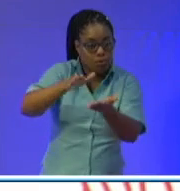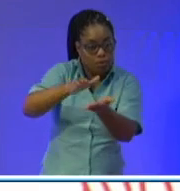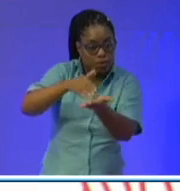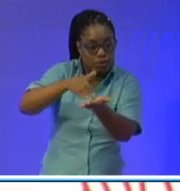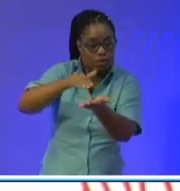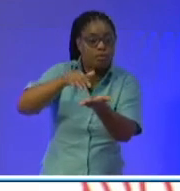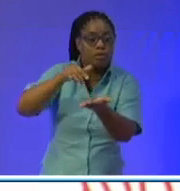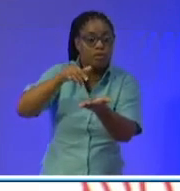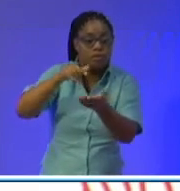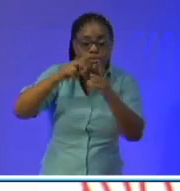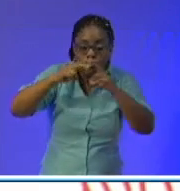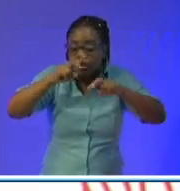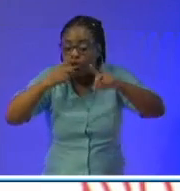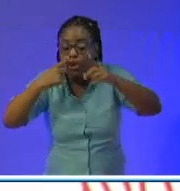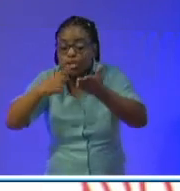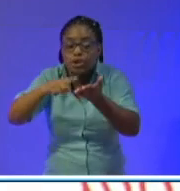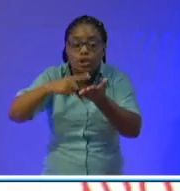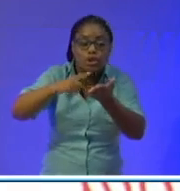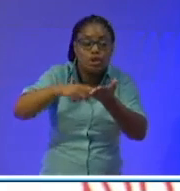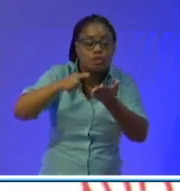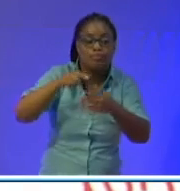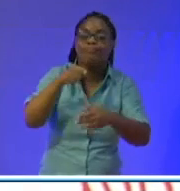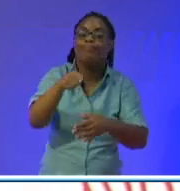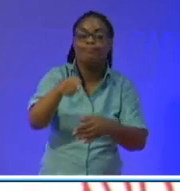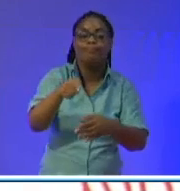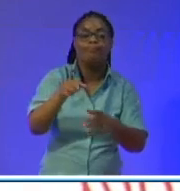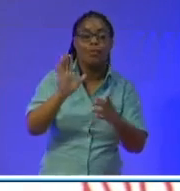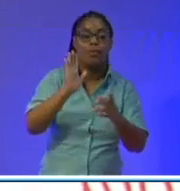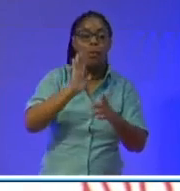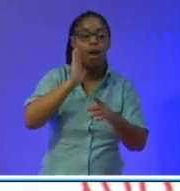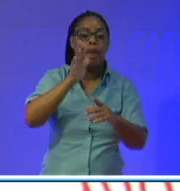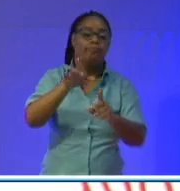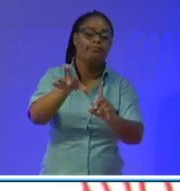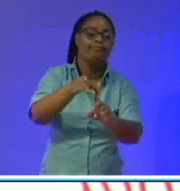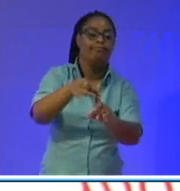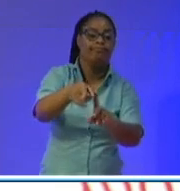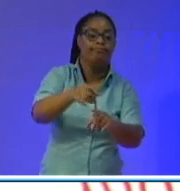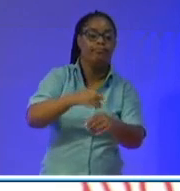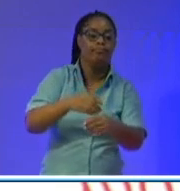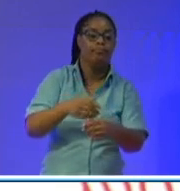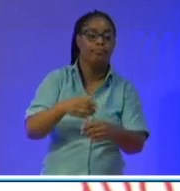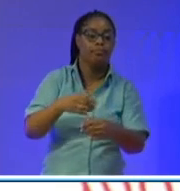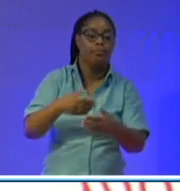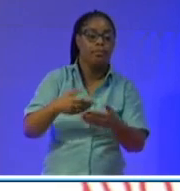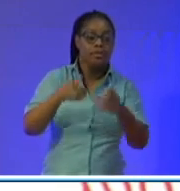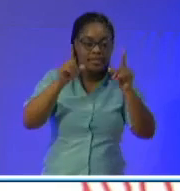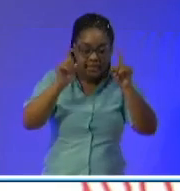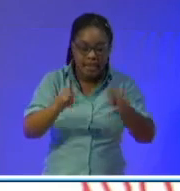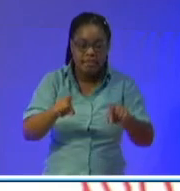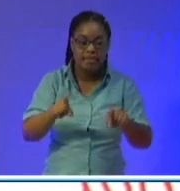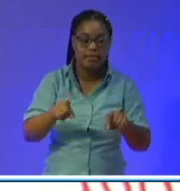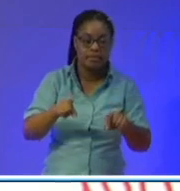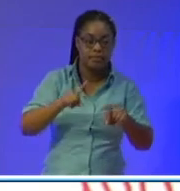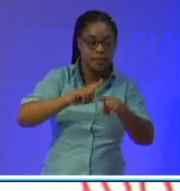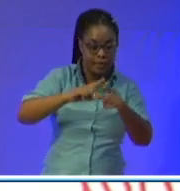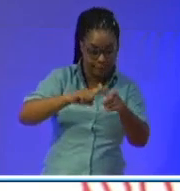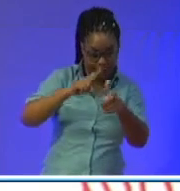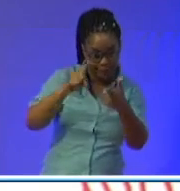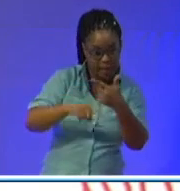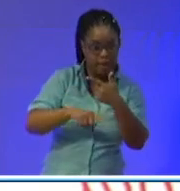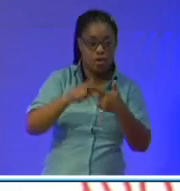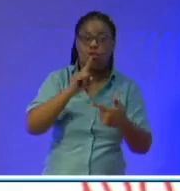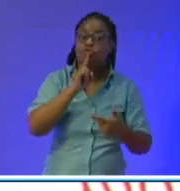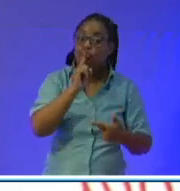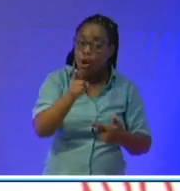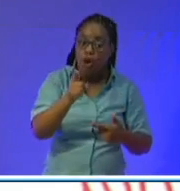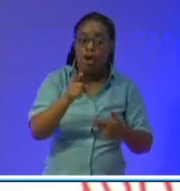babies, newborn babies at delivery, where we actually picked up, and we believe these are mother-to-child transmissions.